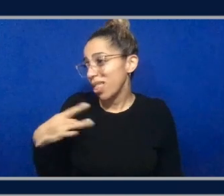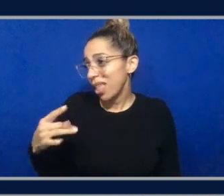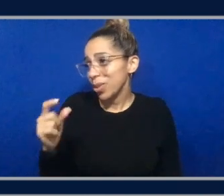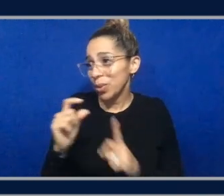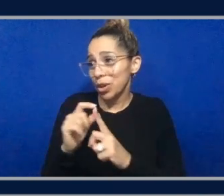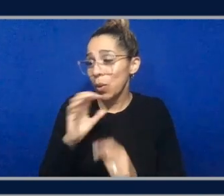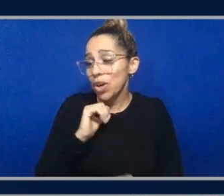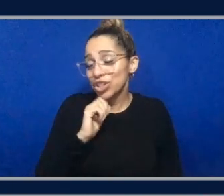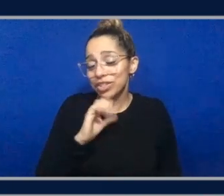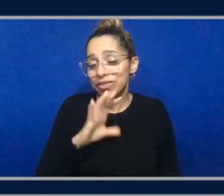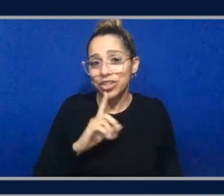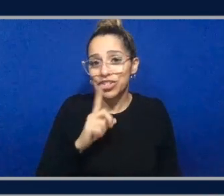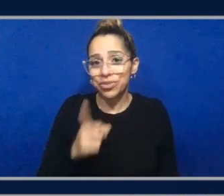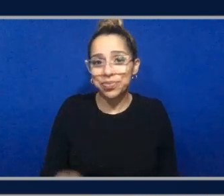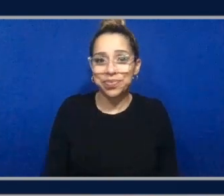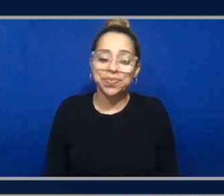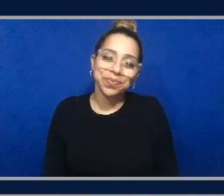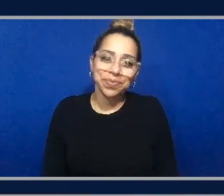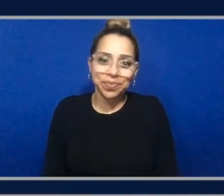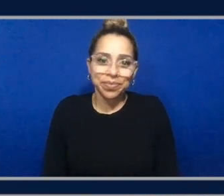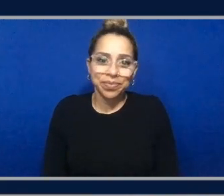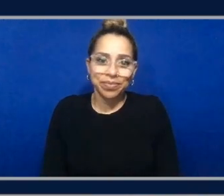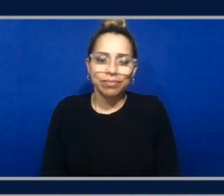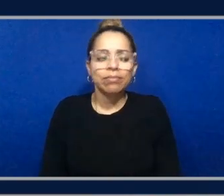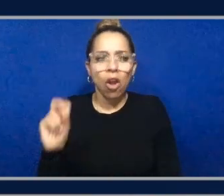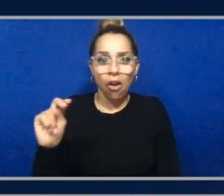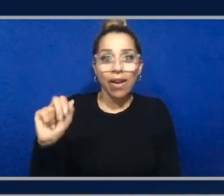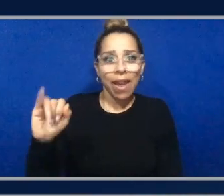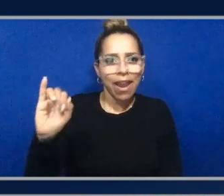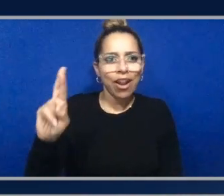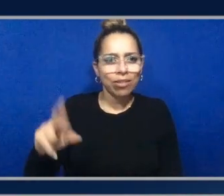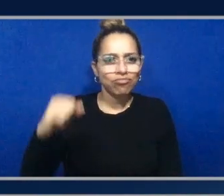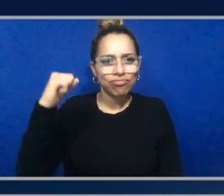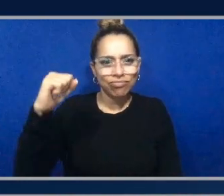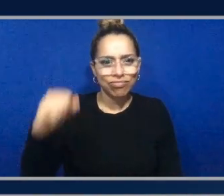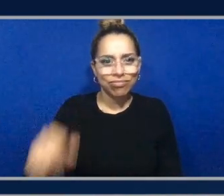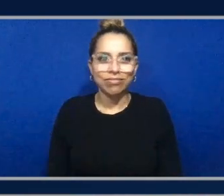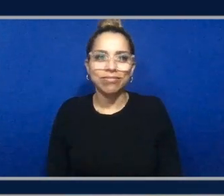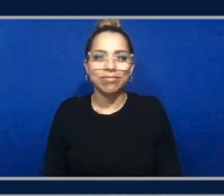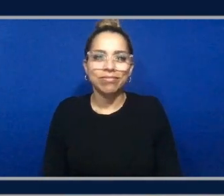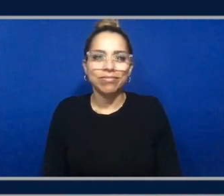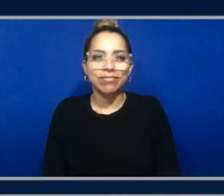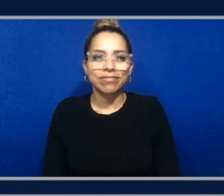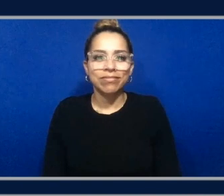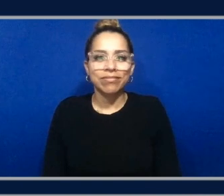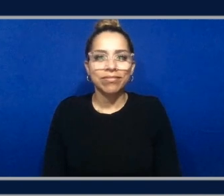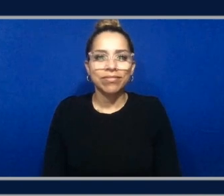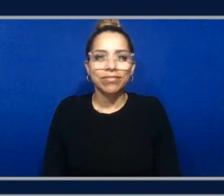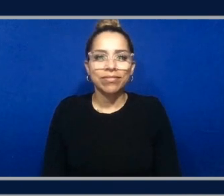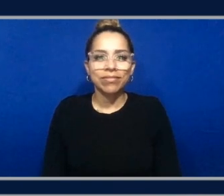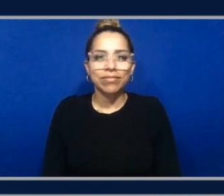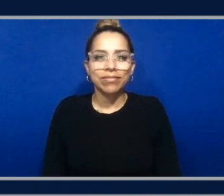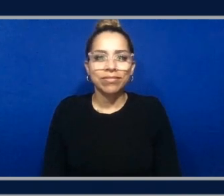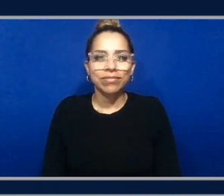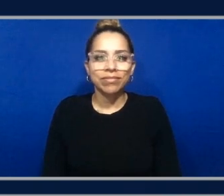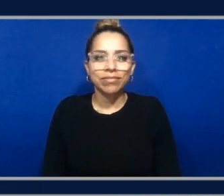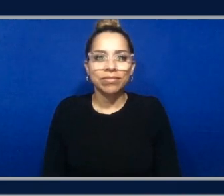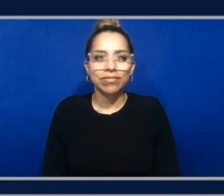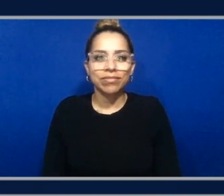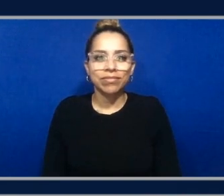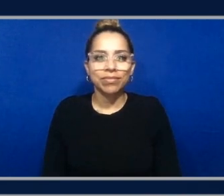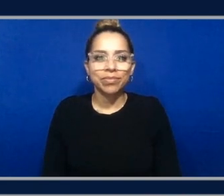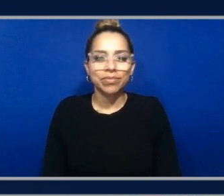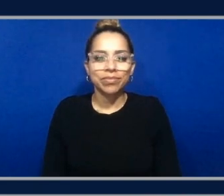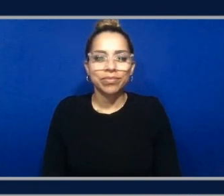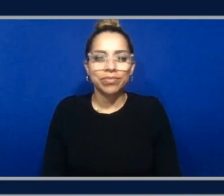Yeah? Yeah. And then on air. Yeah. On air. Yeah. Yes. So yeah, I'll click on, just create it. Perfect. As you can also see, I've